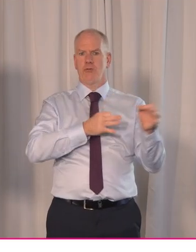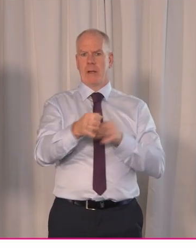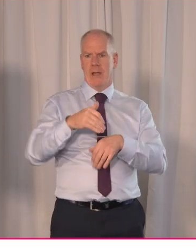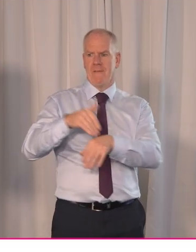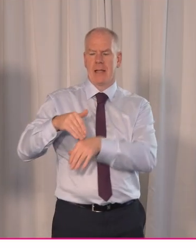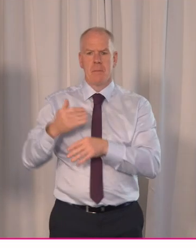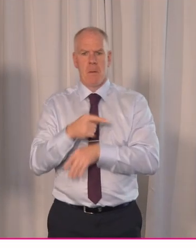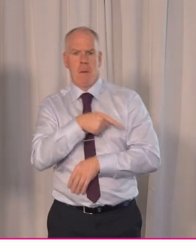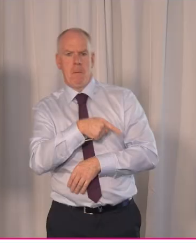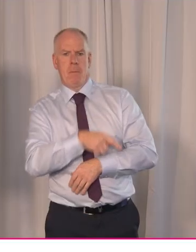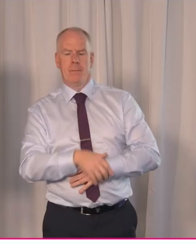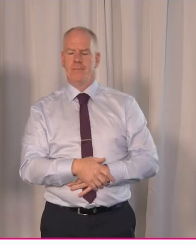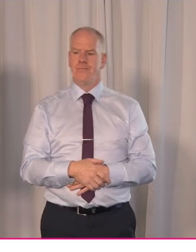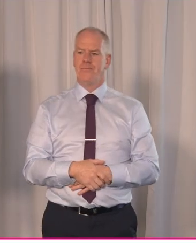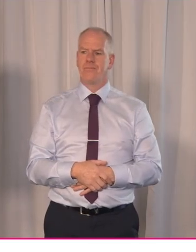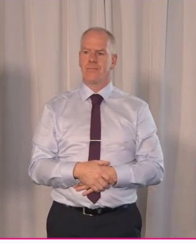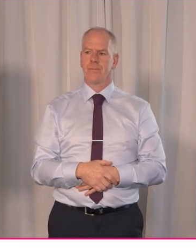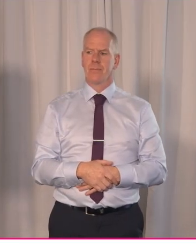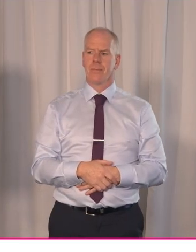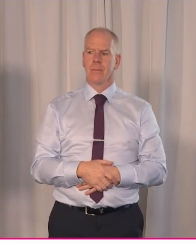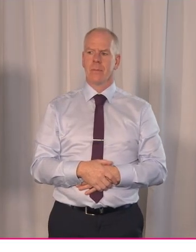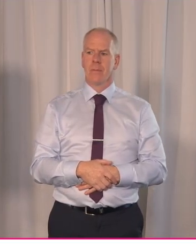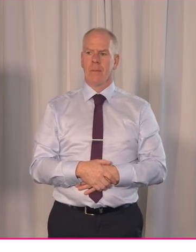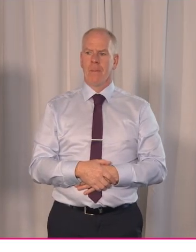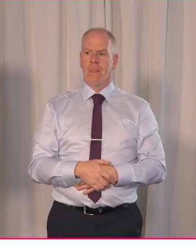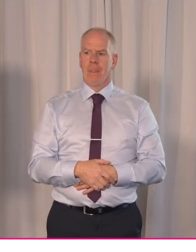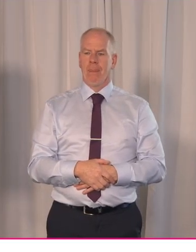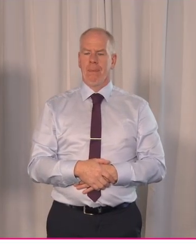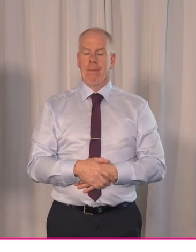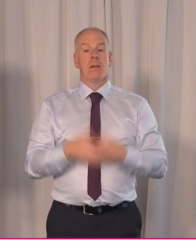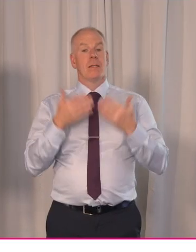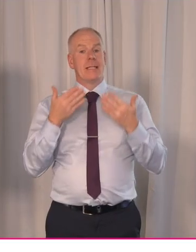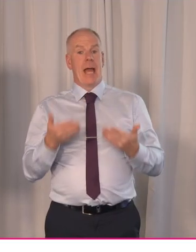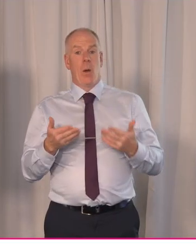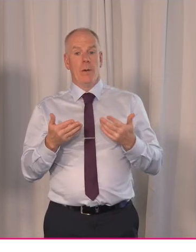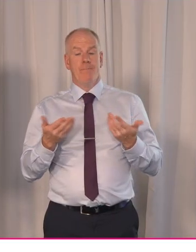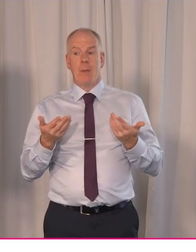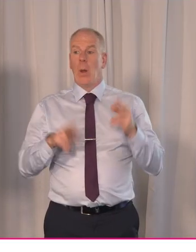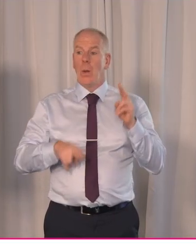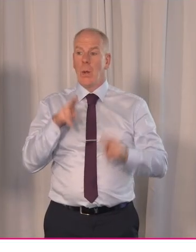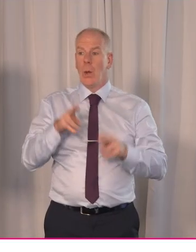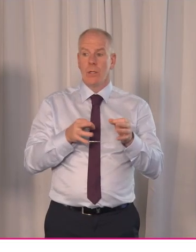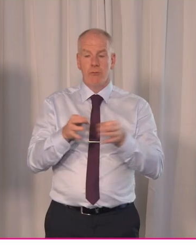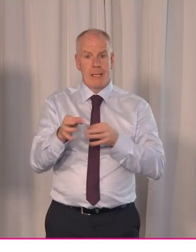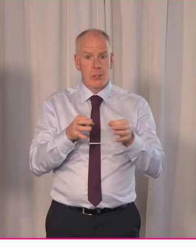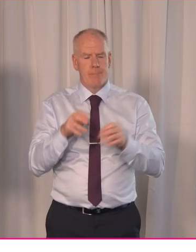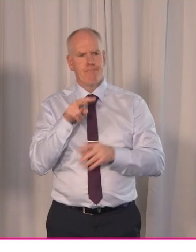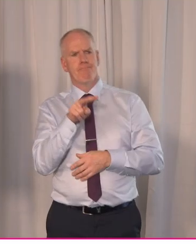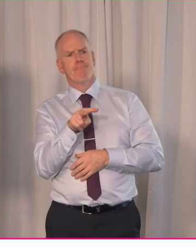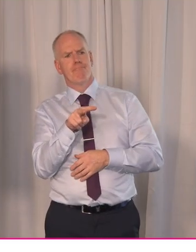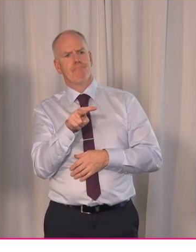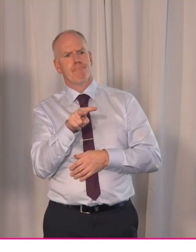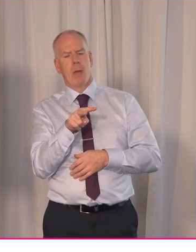strategy. And now, I guess, in the development of our new strategy, it very much has had a